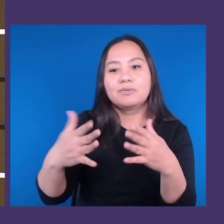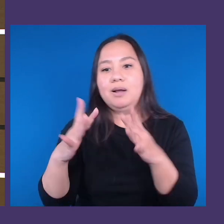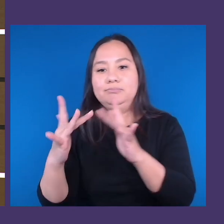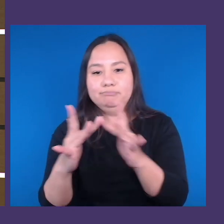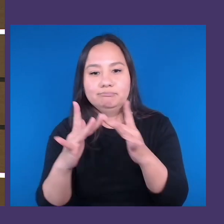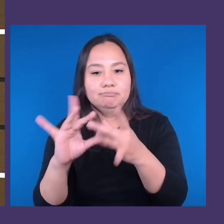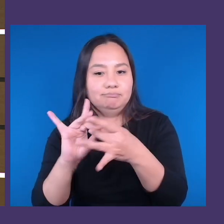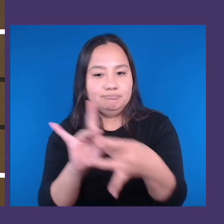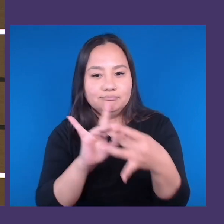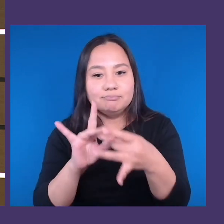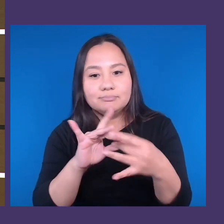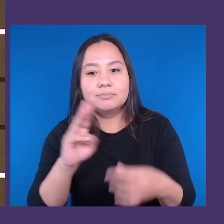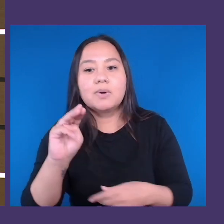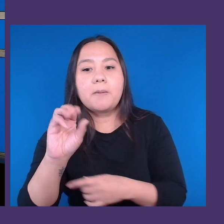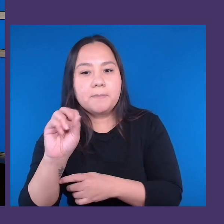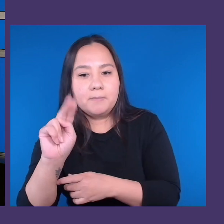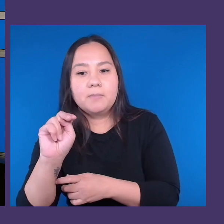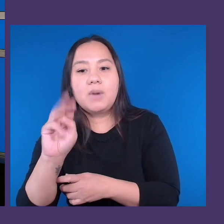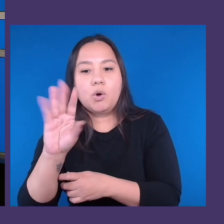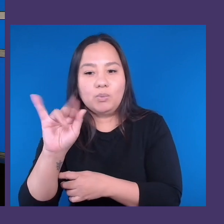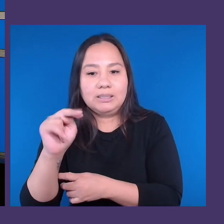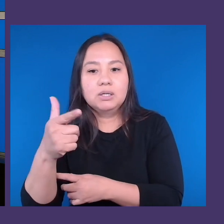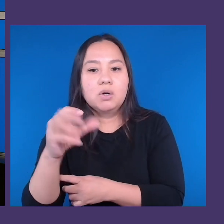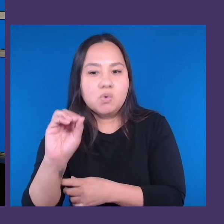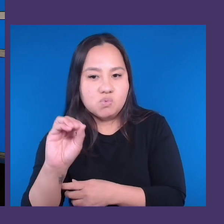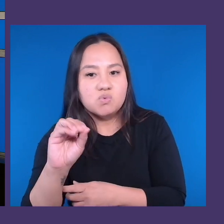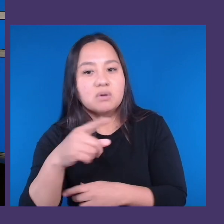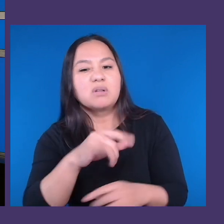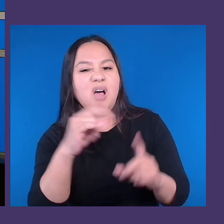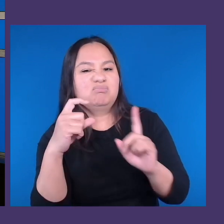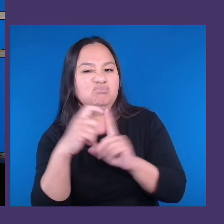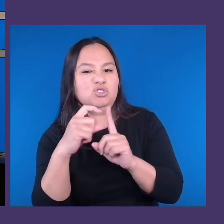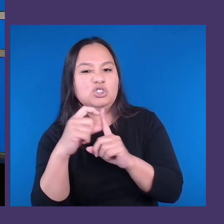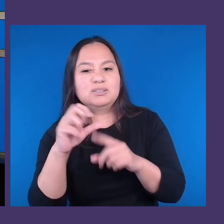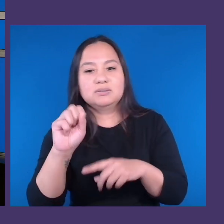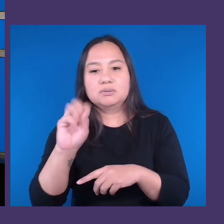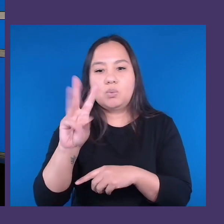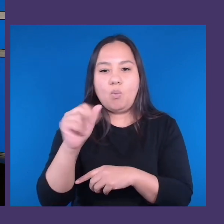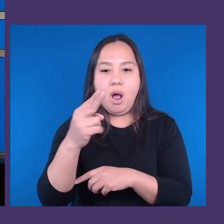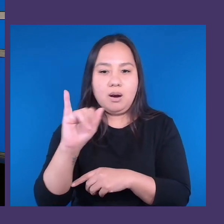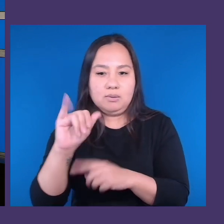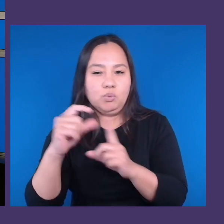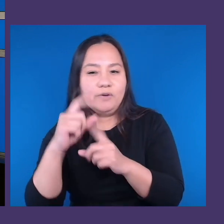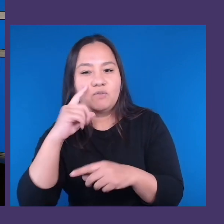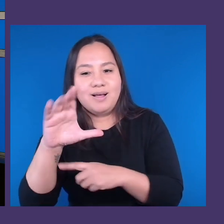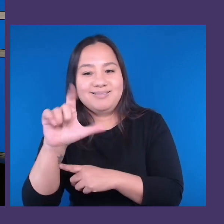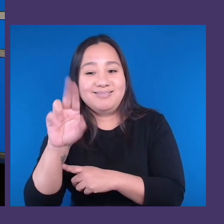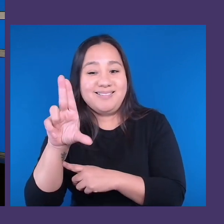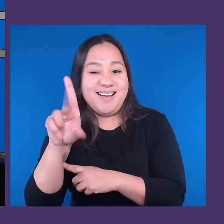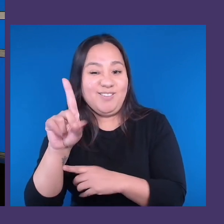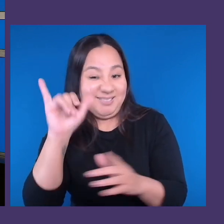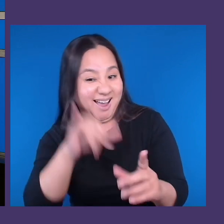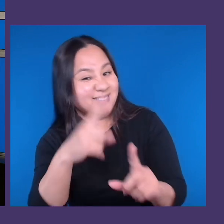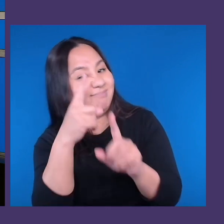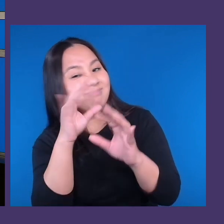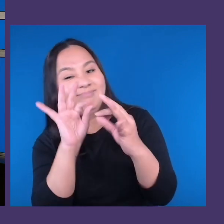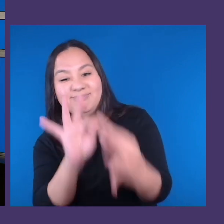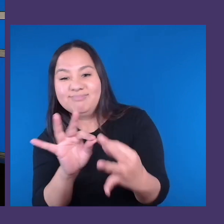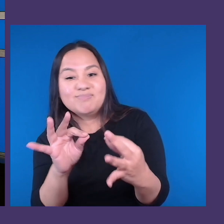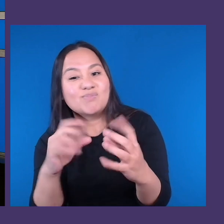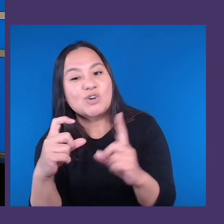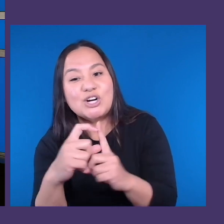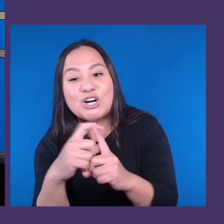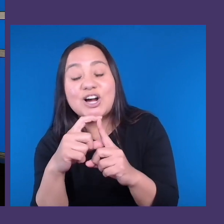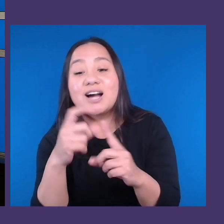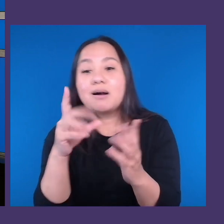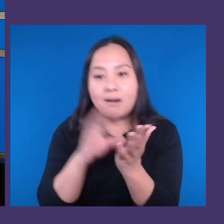they got the right word. But what you then learn is you get it into schools, you get it into the hands of women. It was often in